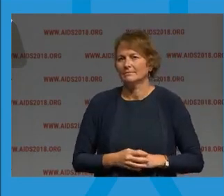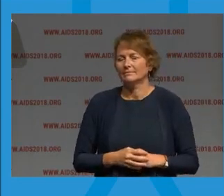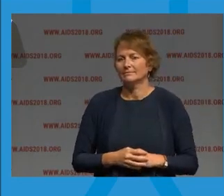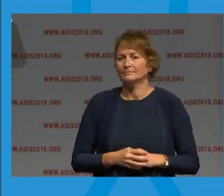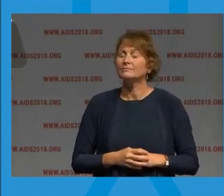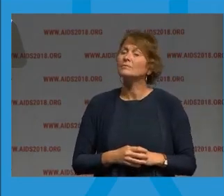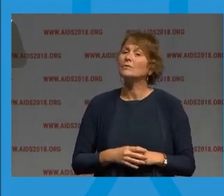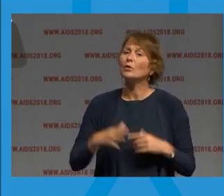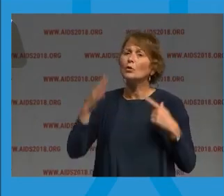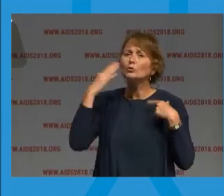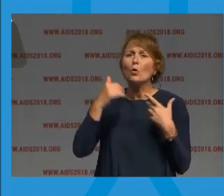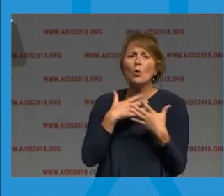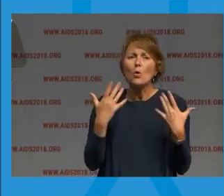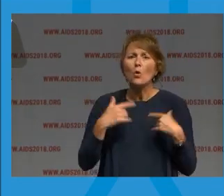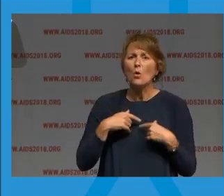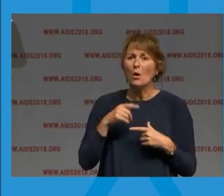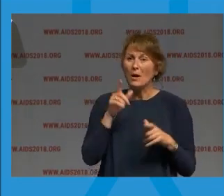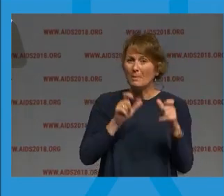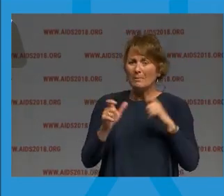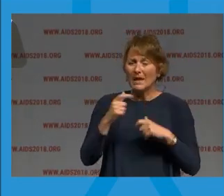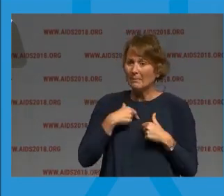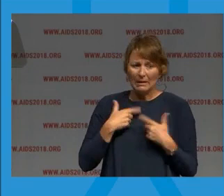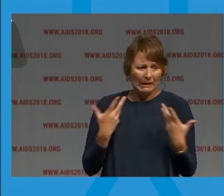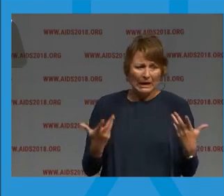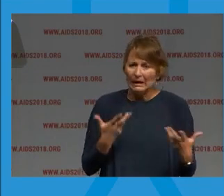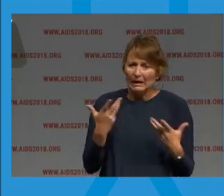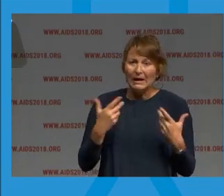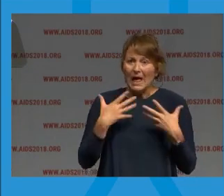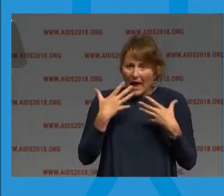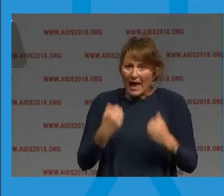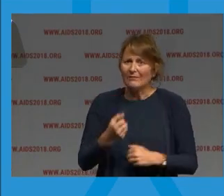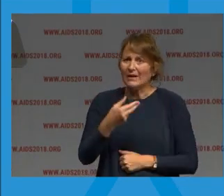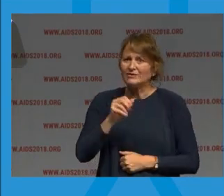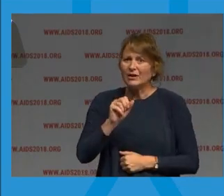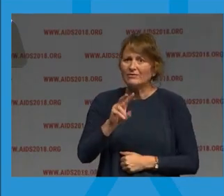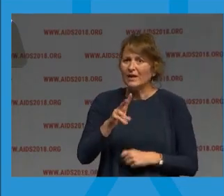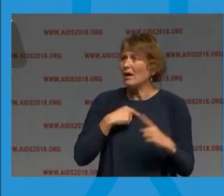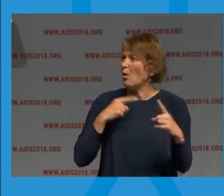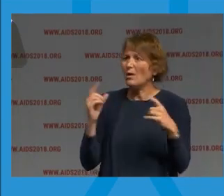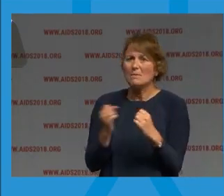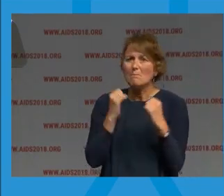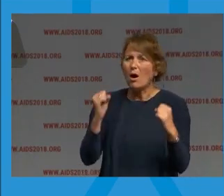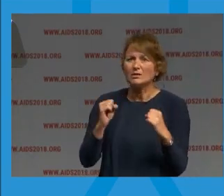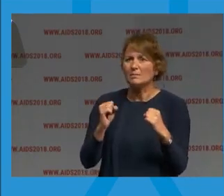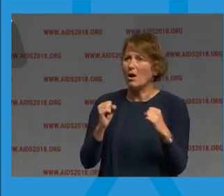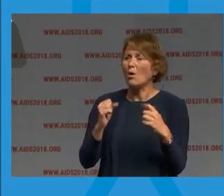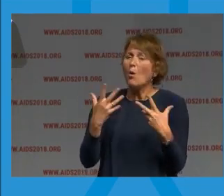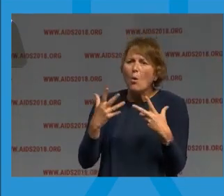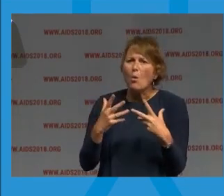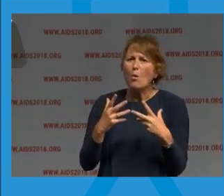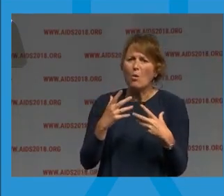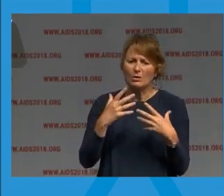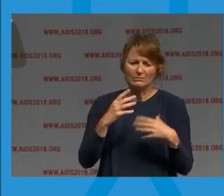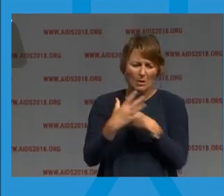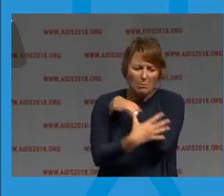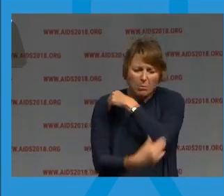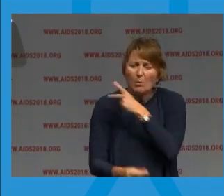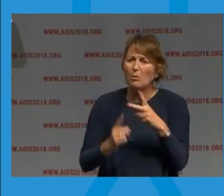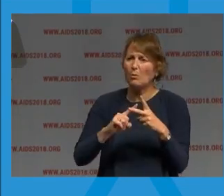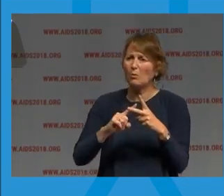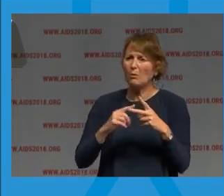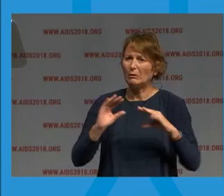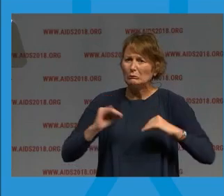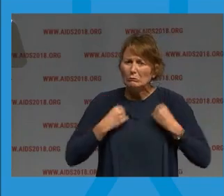We know it preys on people who lack the resources or the ability to protect themselves, like young people and young girls in